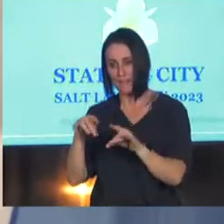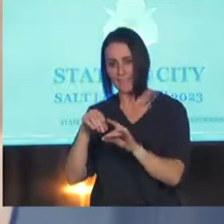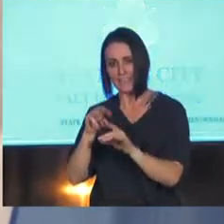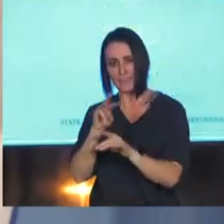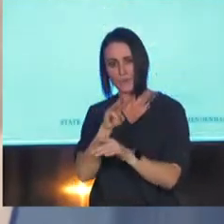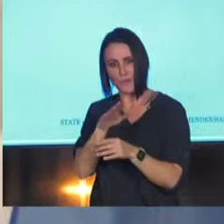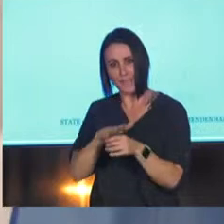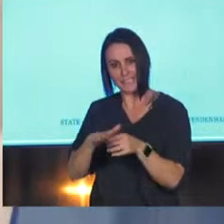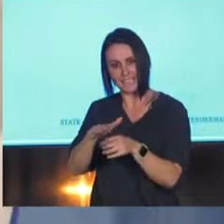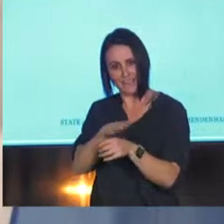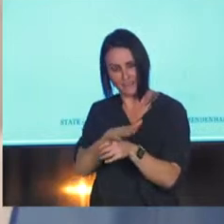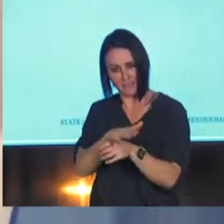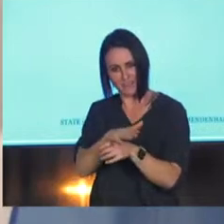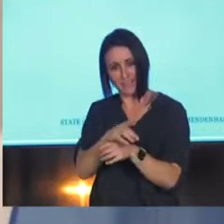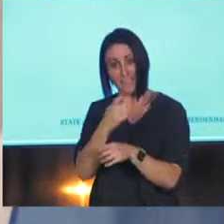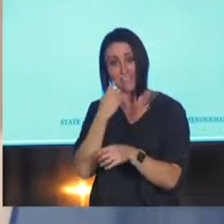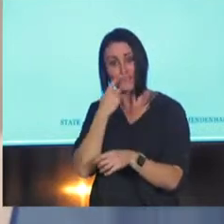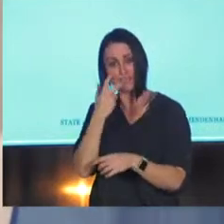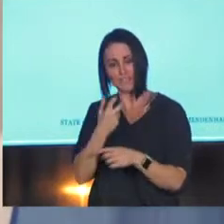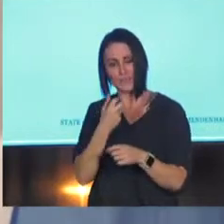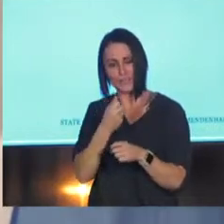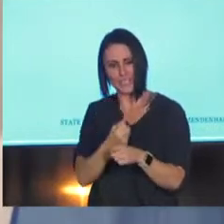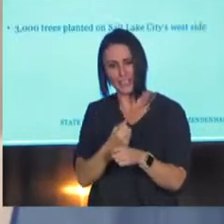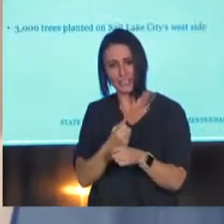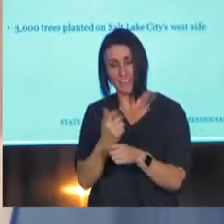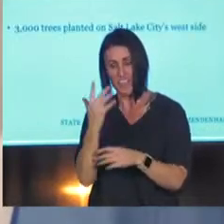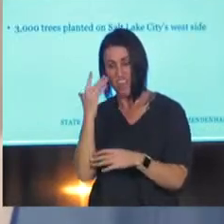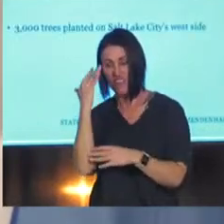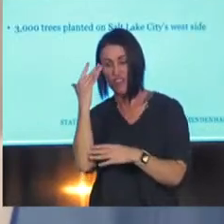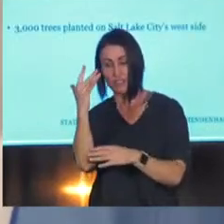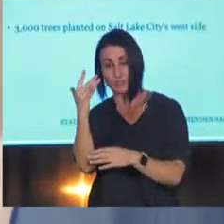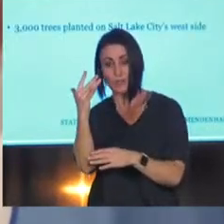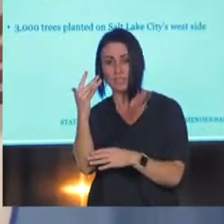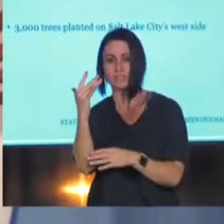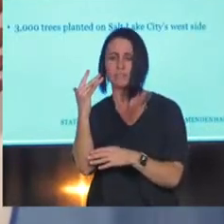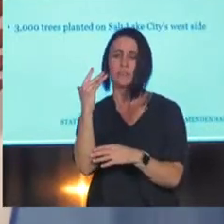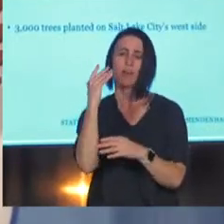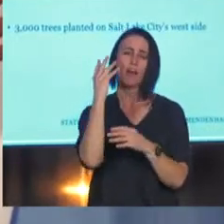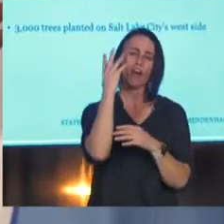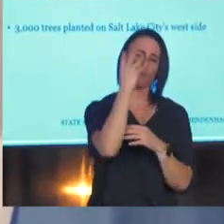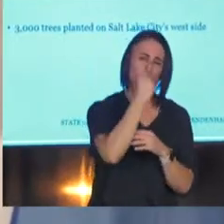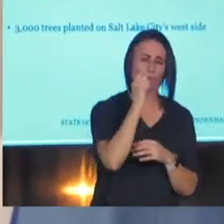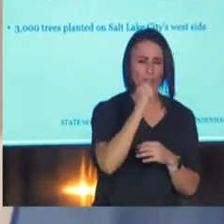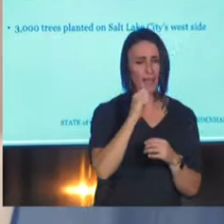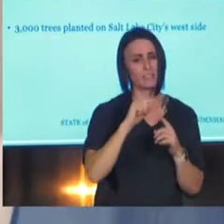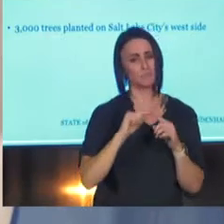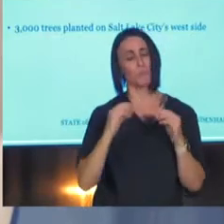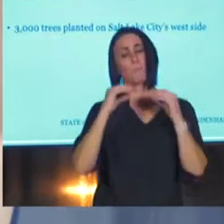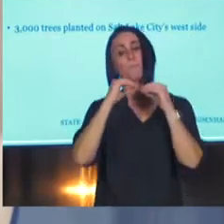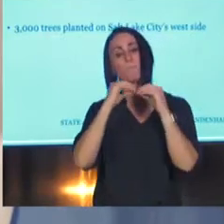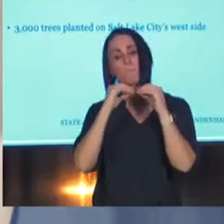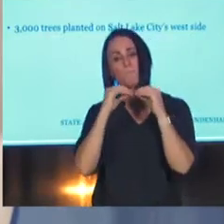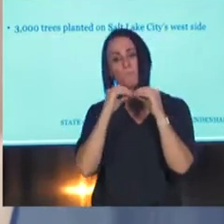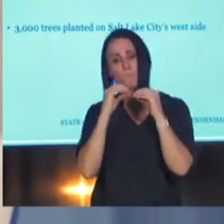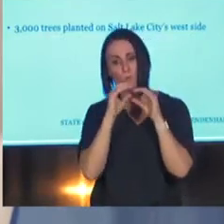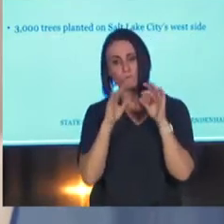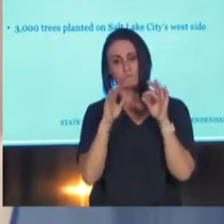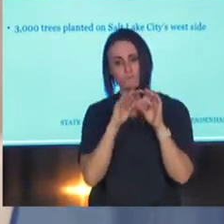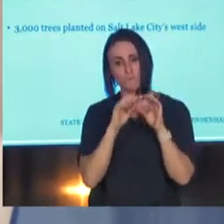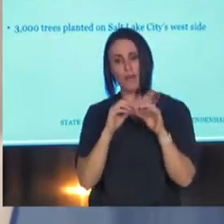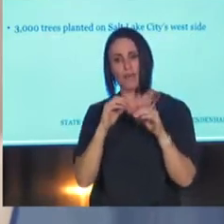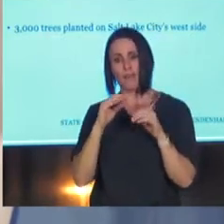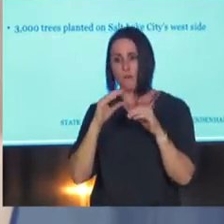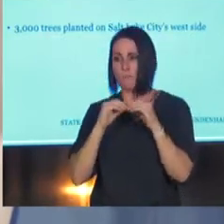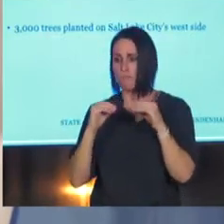Side neighborhoods over the last 3 years. And those trees are about so much more than beautification and heat island